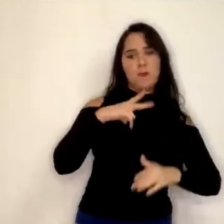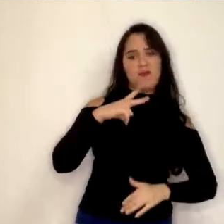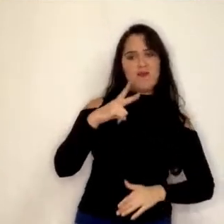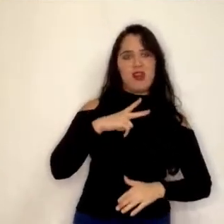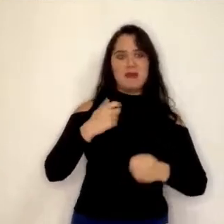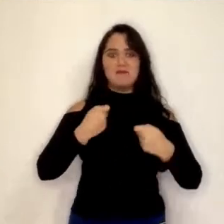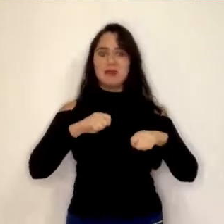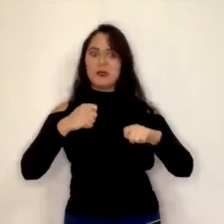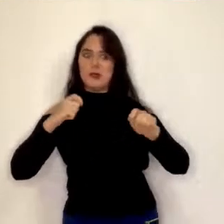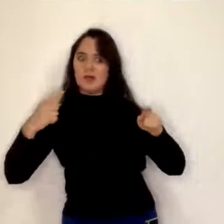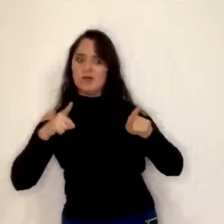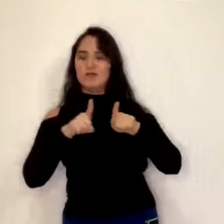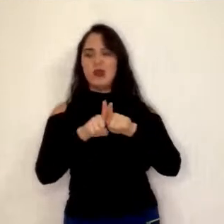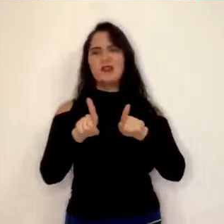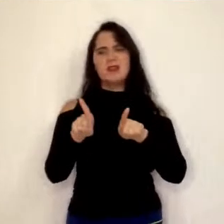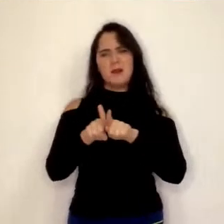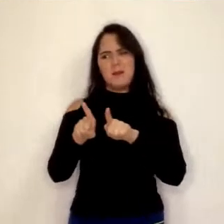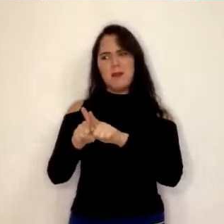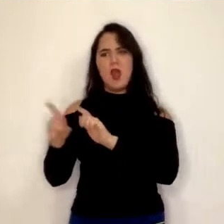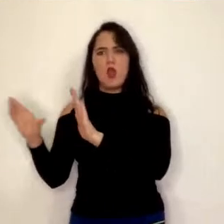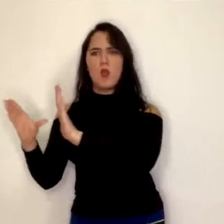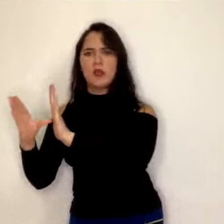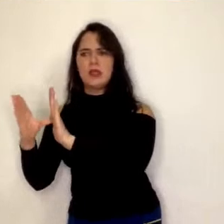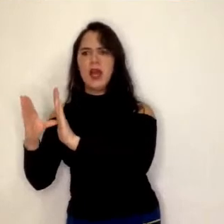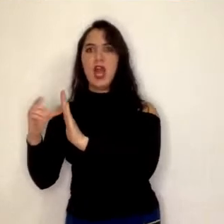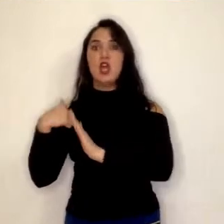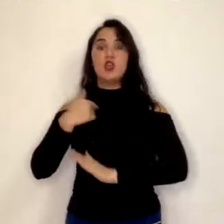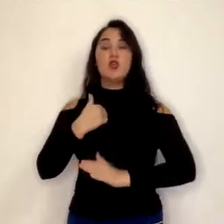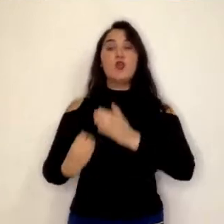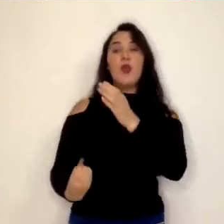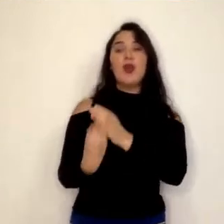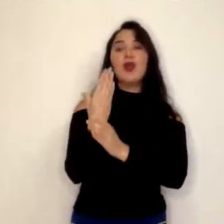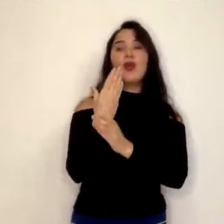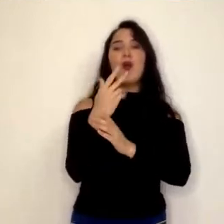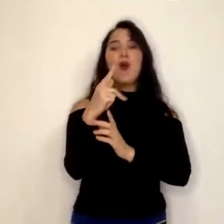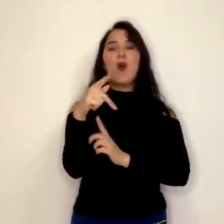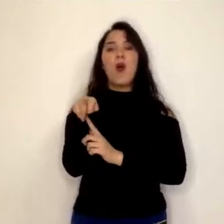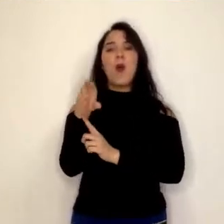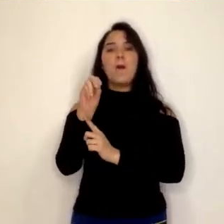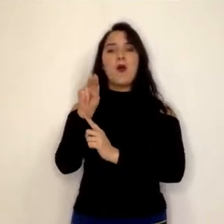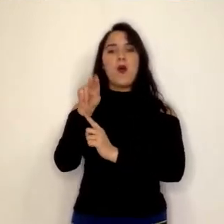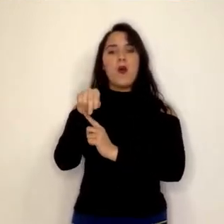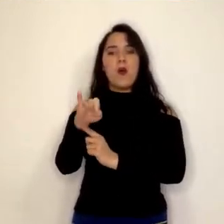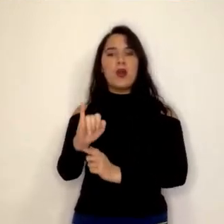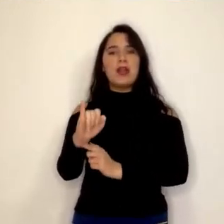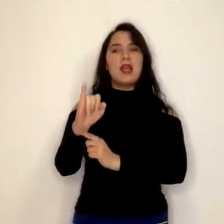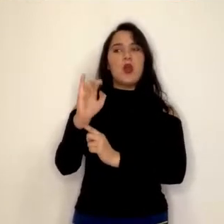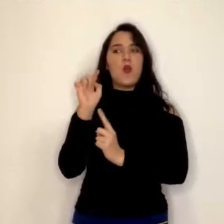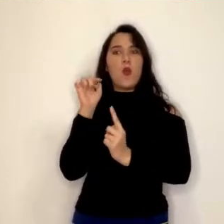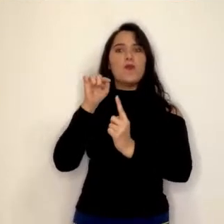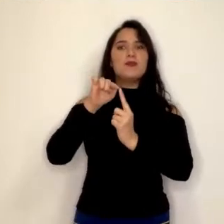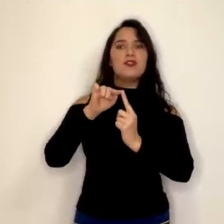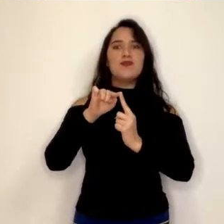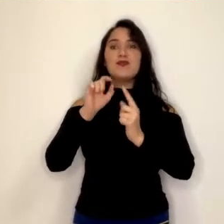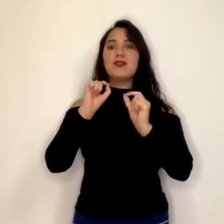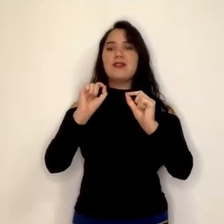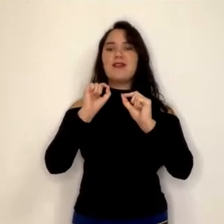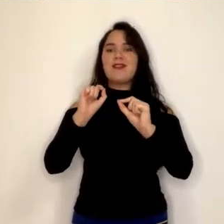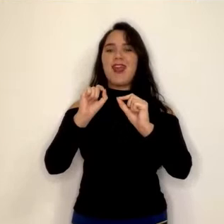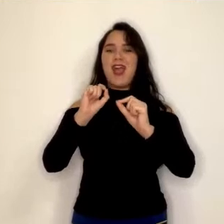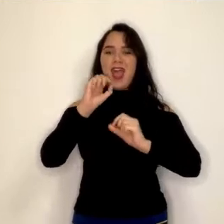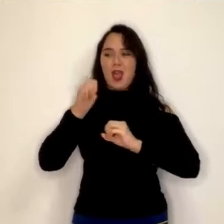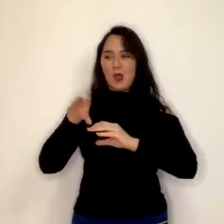private institutions of higher learning, community institutions, and we created the ProUni with that